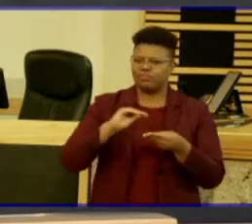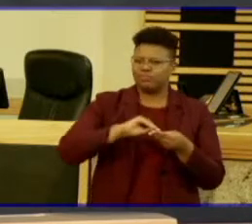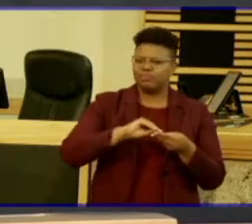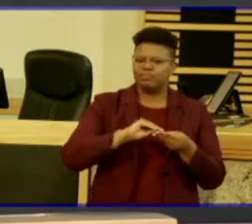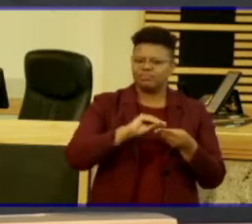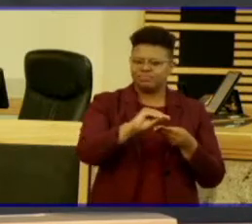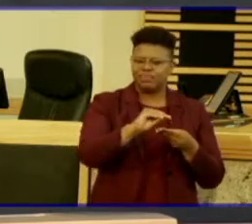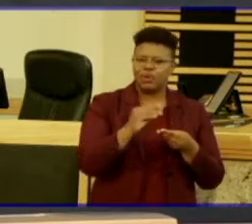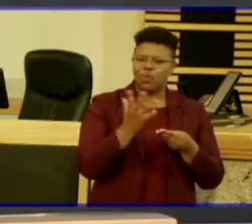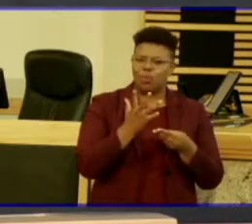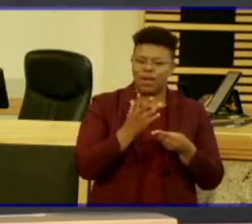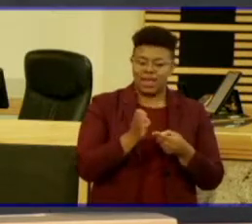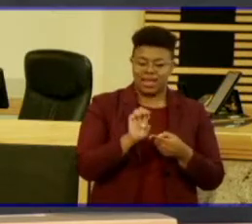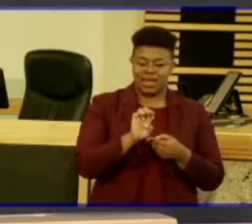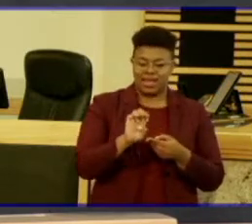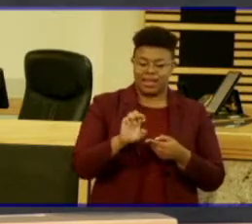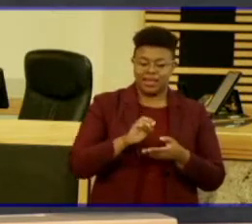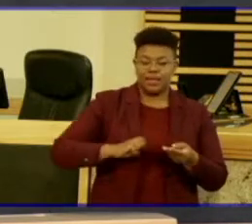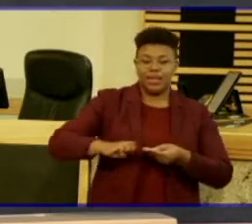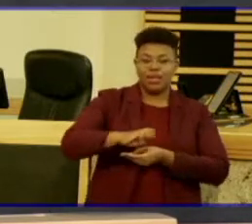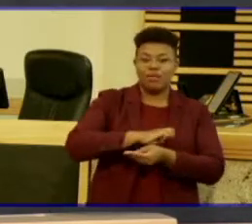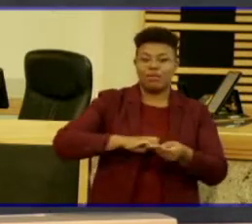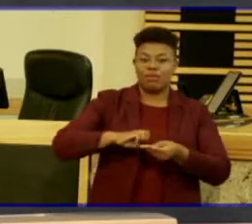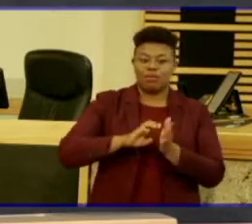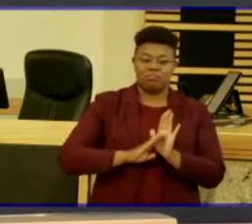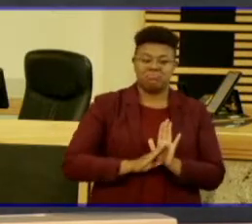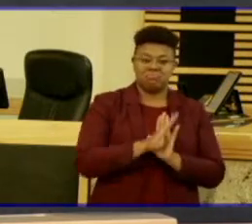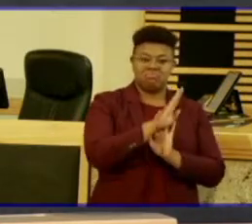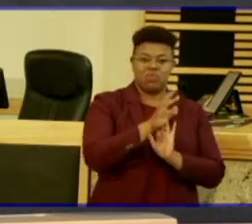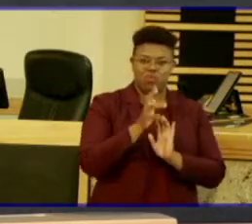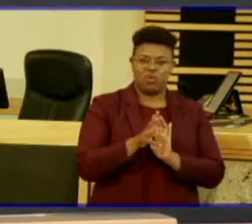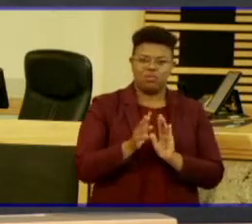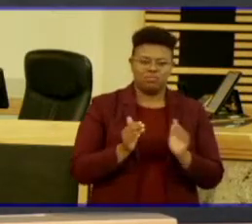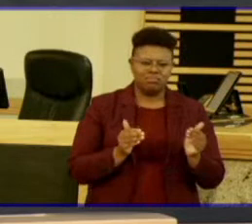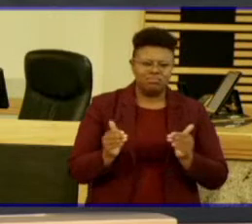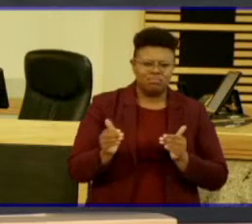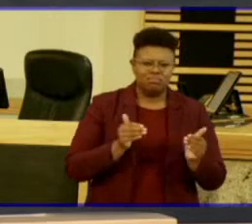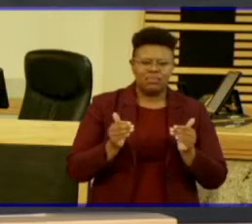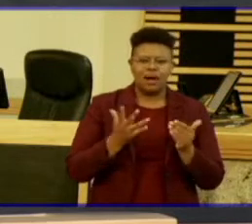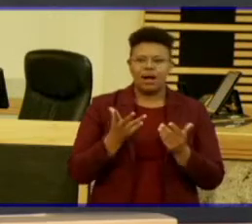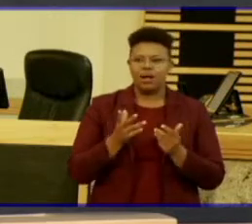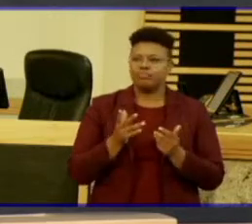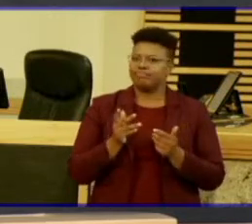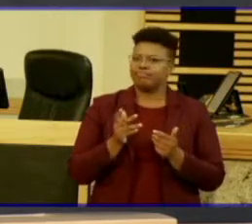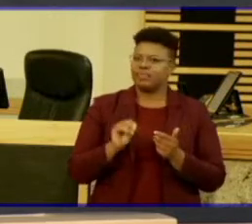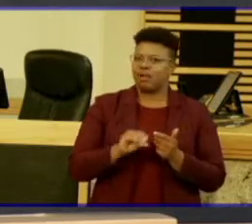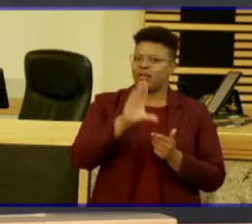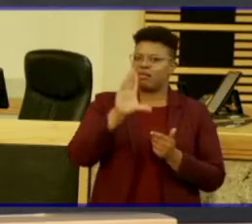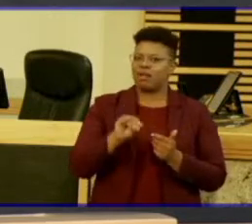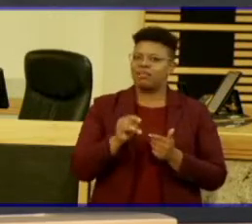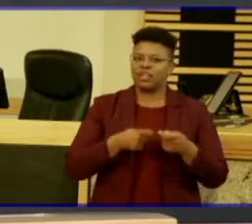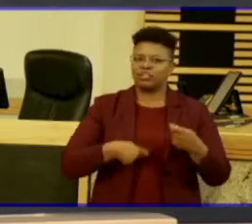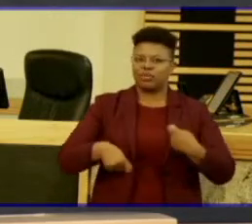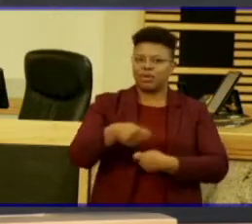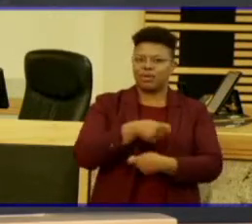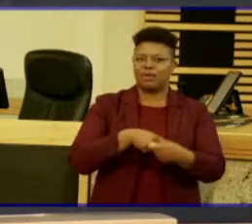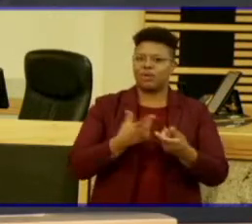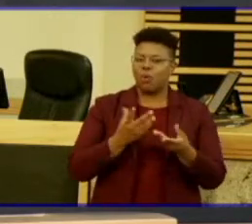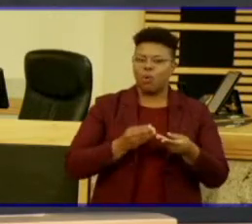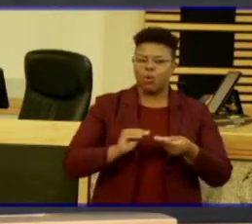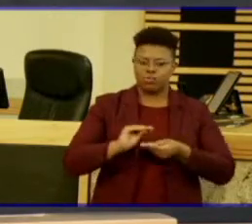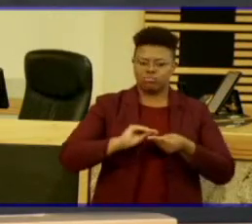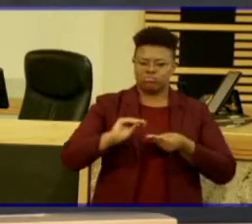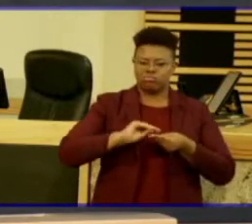economy. Our ports play an integral part in the facilitation of trade for the country, and they contribute immensely